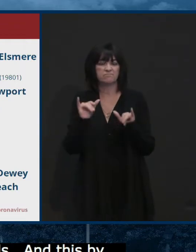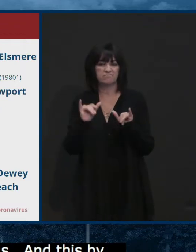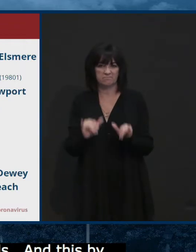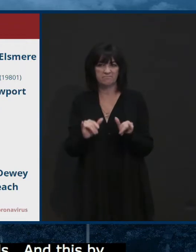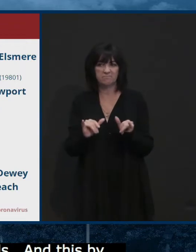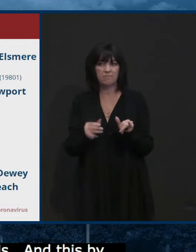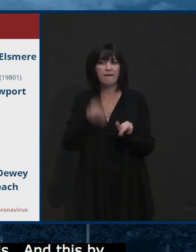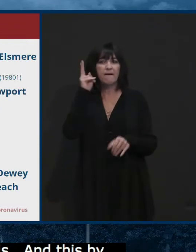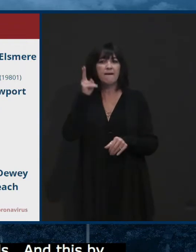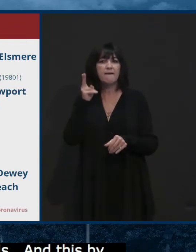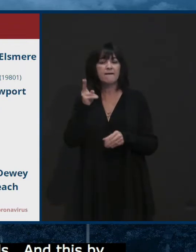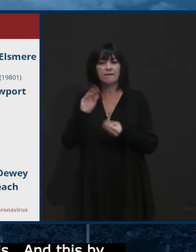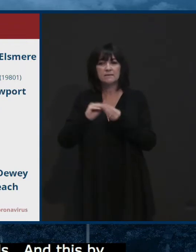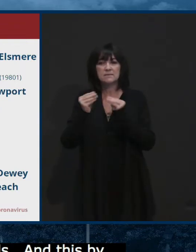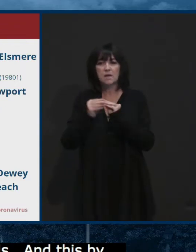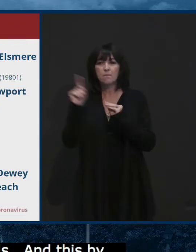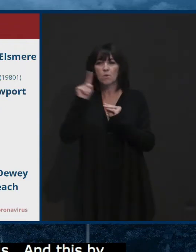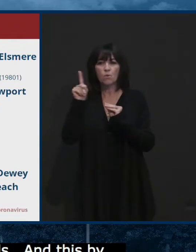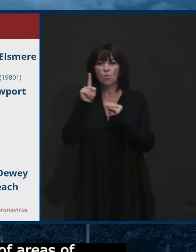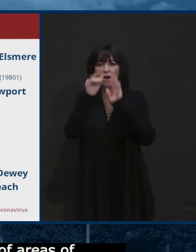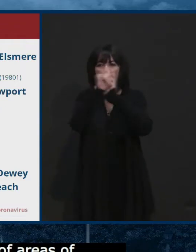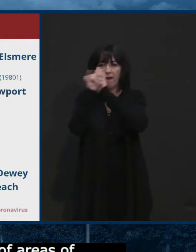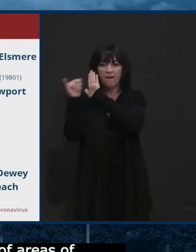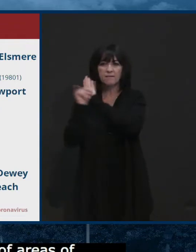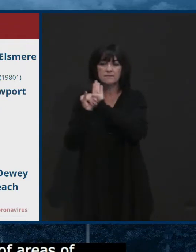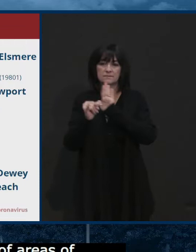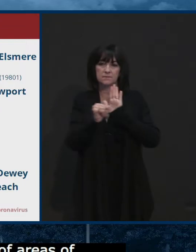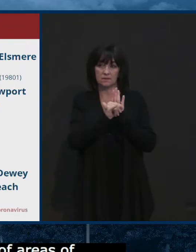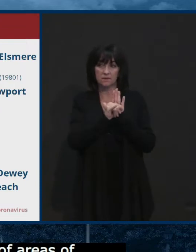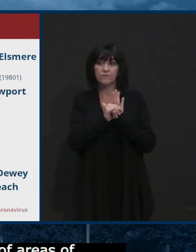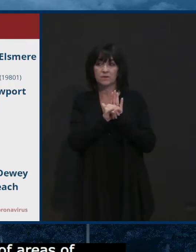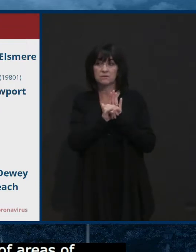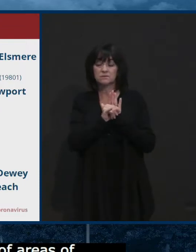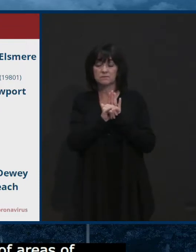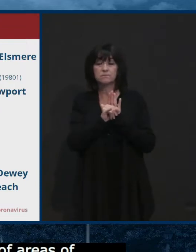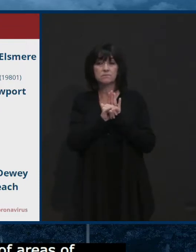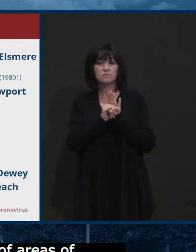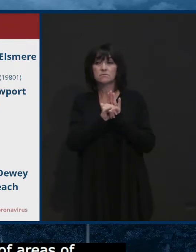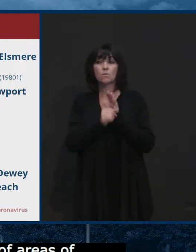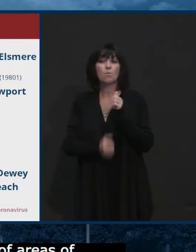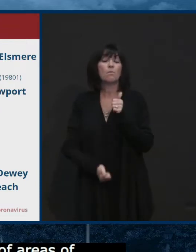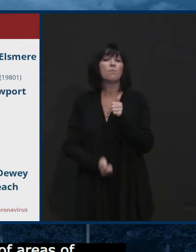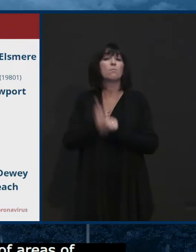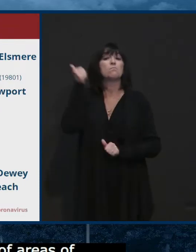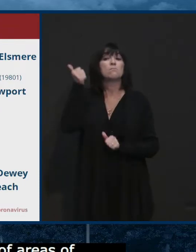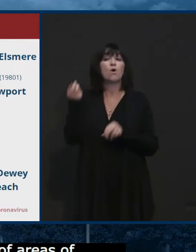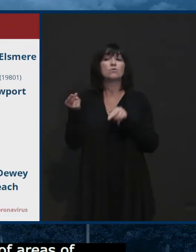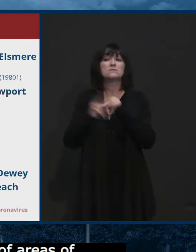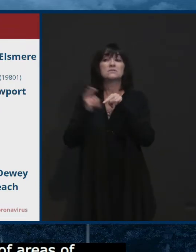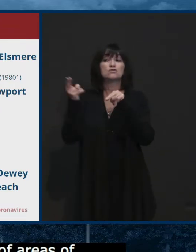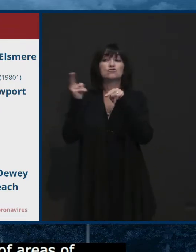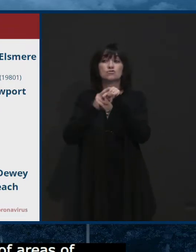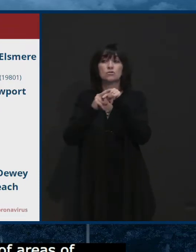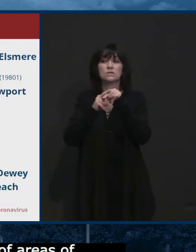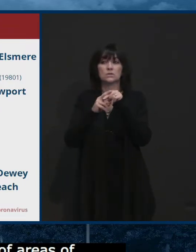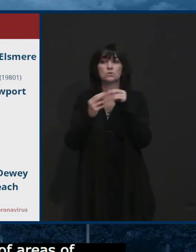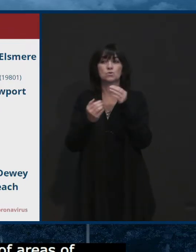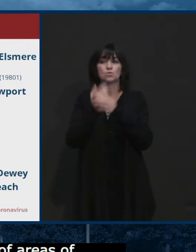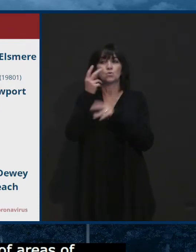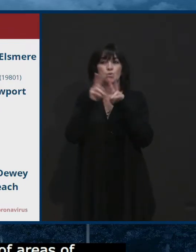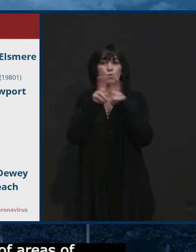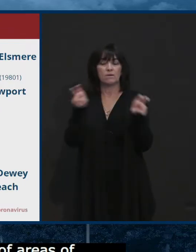concern. We are seeing our biggest increases this past week in New Castle County. So